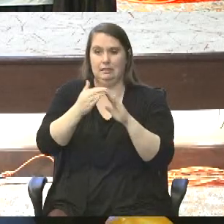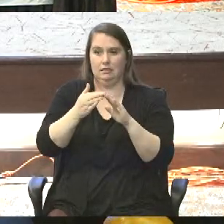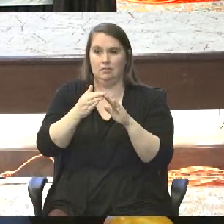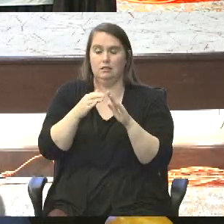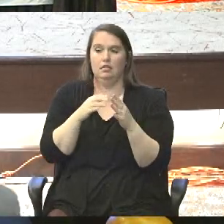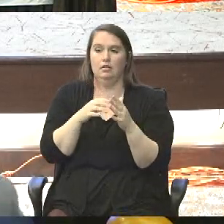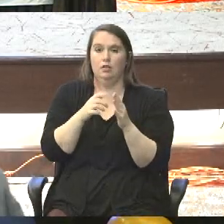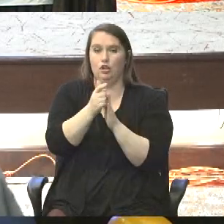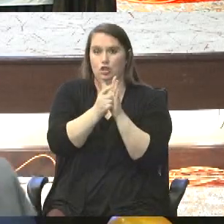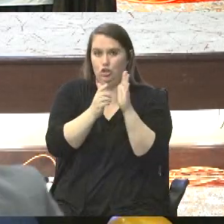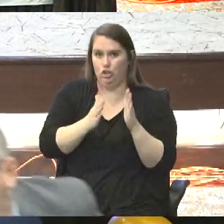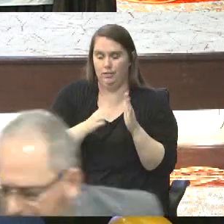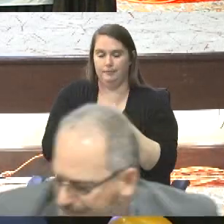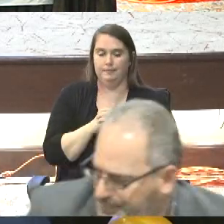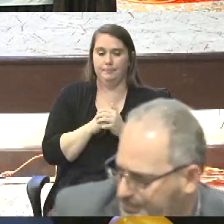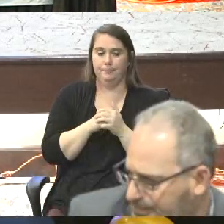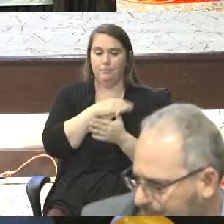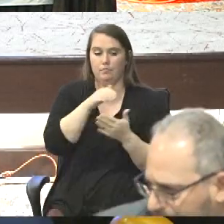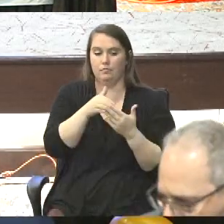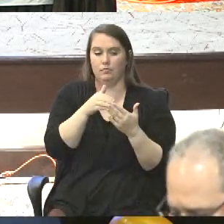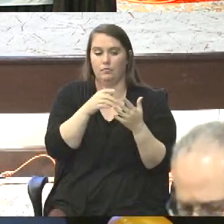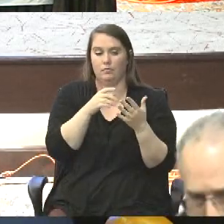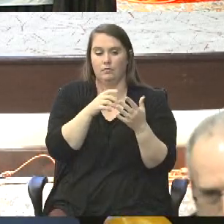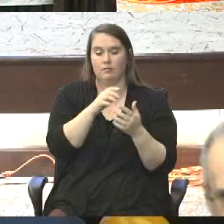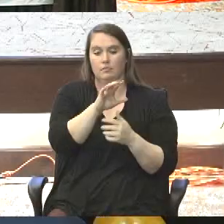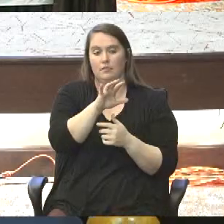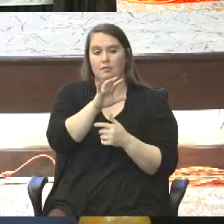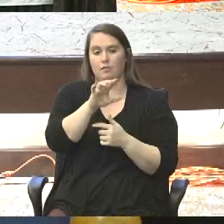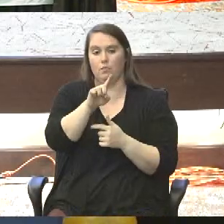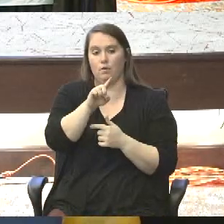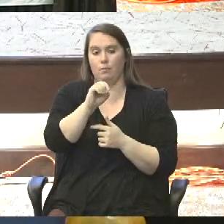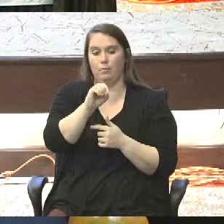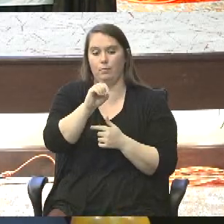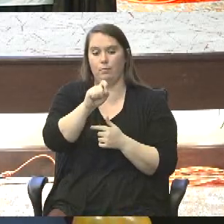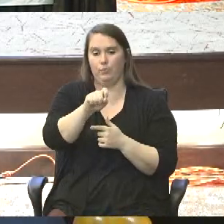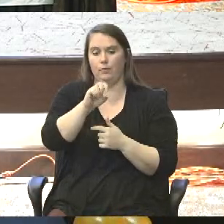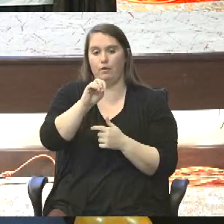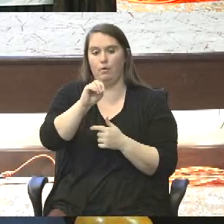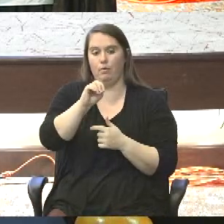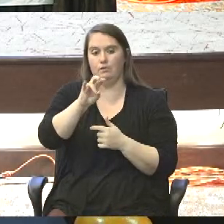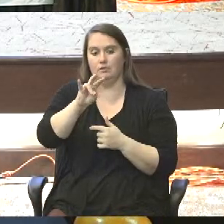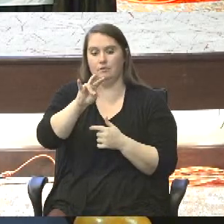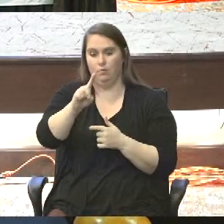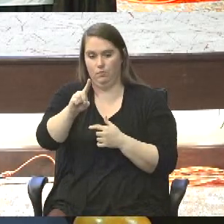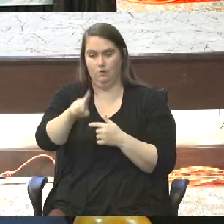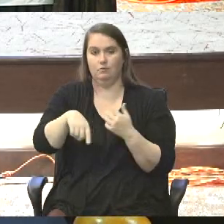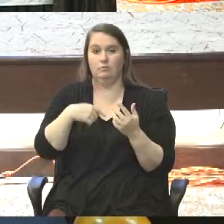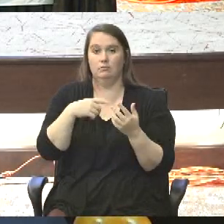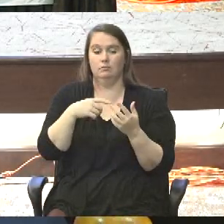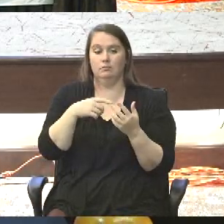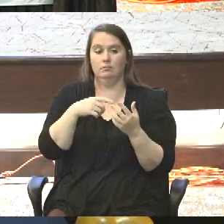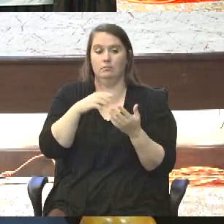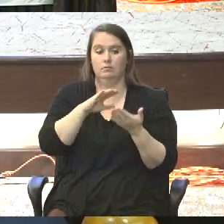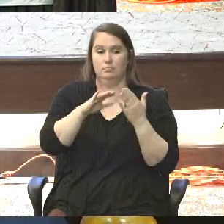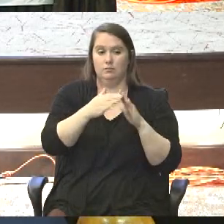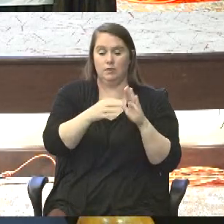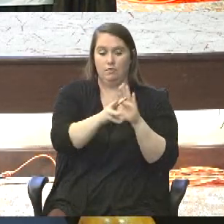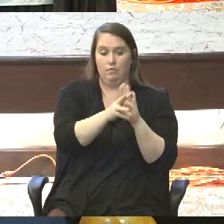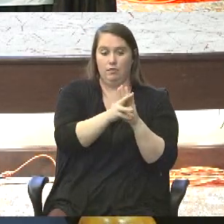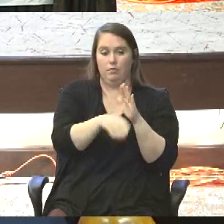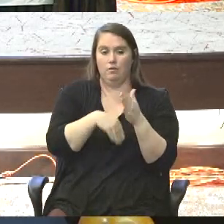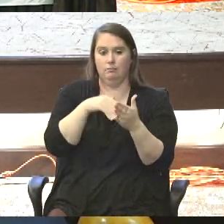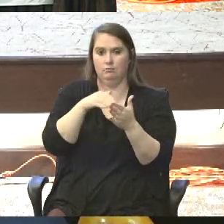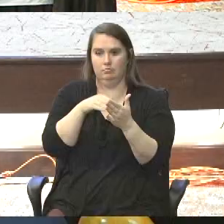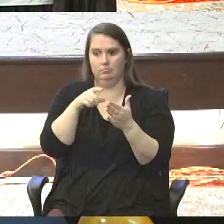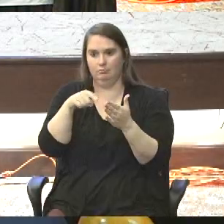Attorney briefing, Texas Open Meetings Act, Section 551.071, Amanda Butler versus City of Waco, cause number